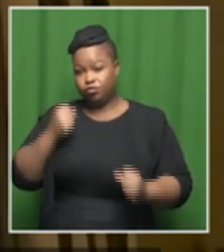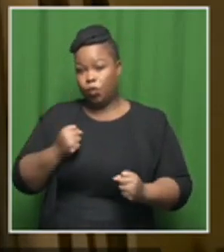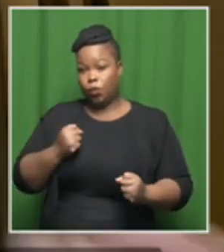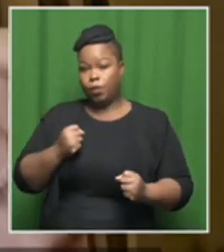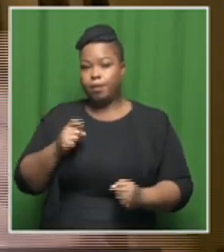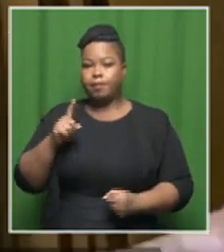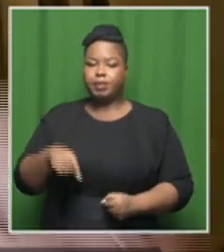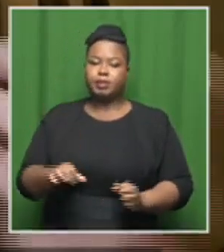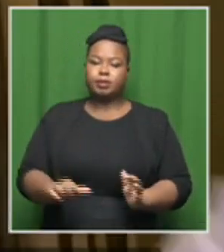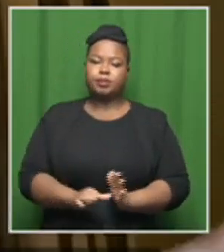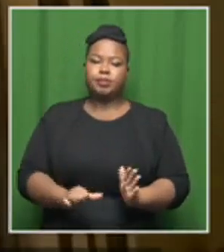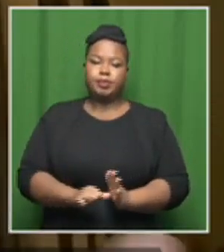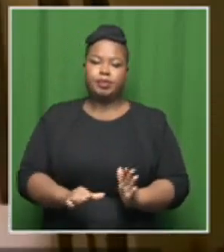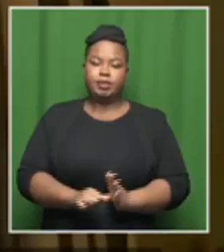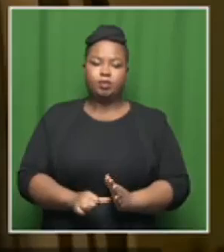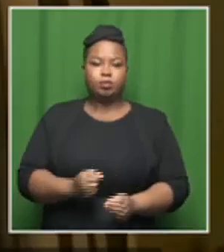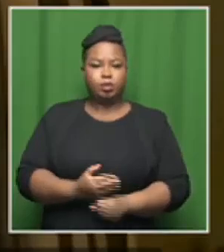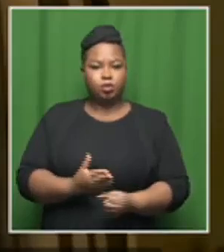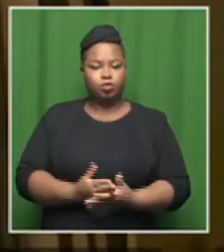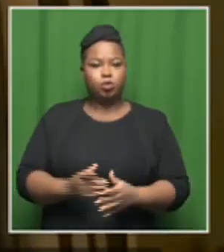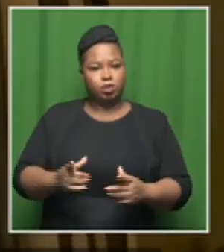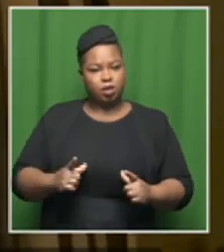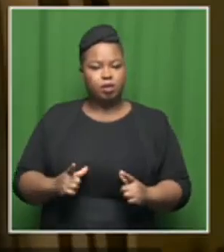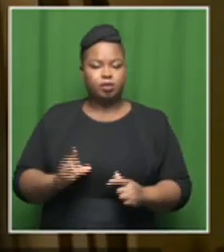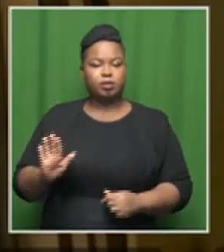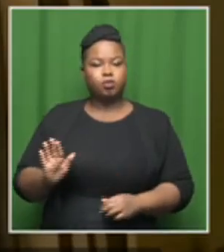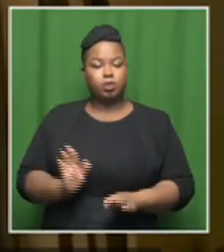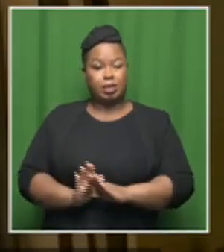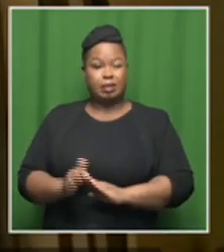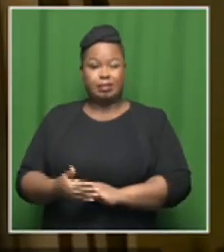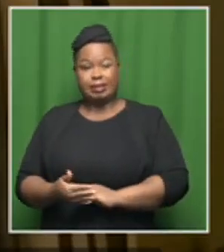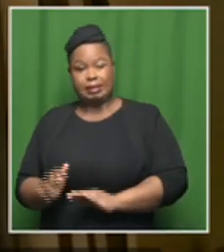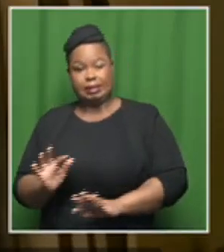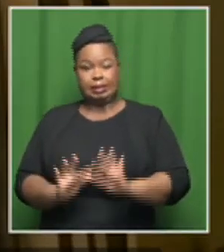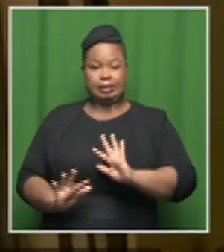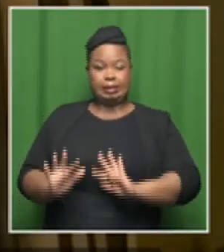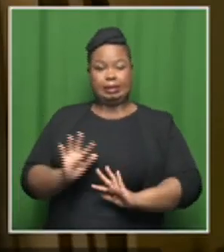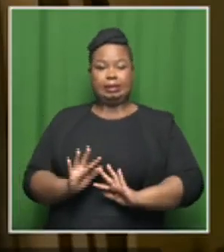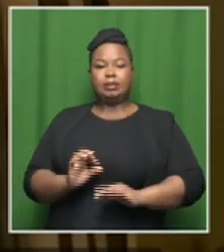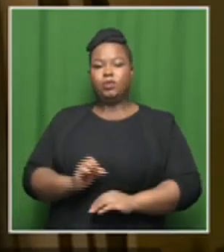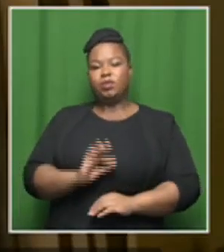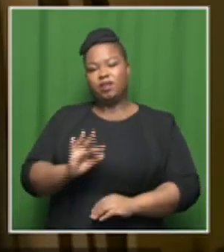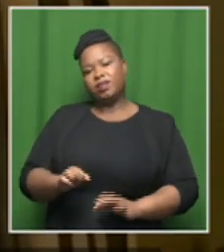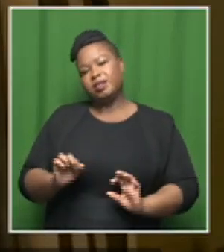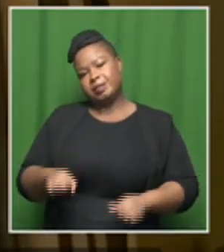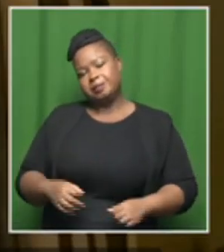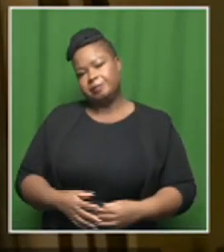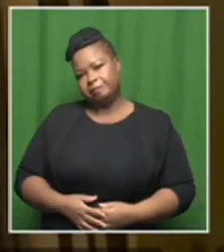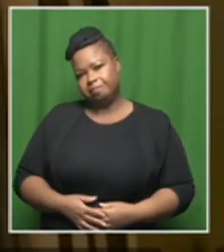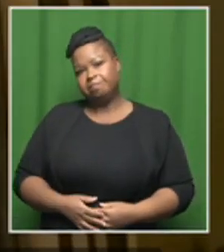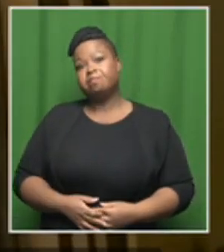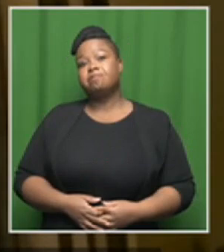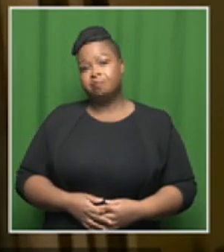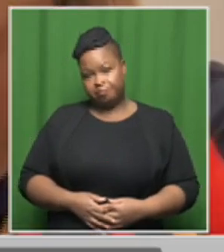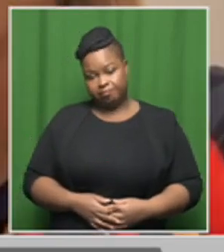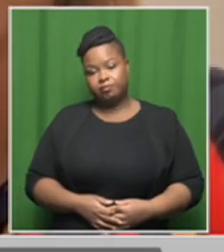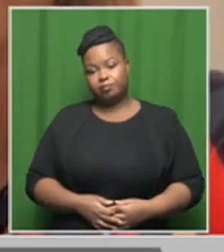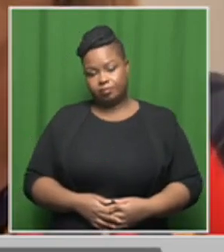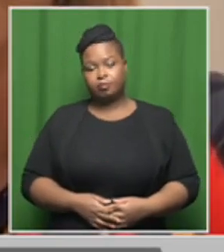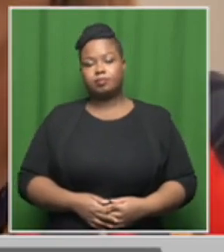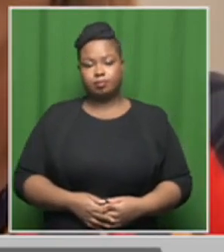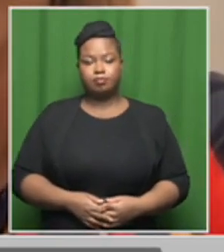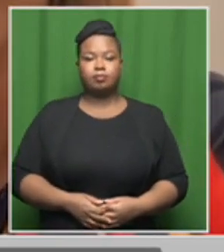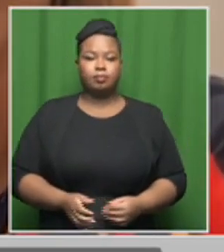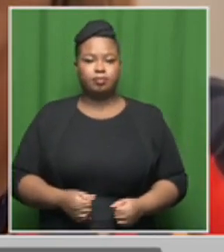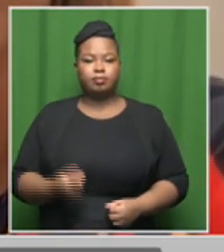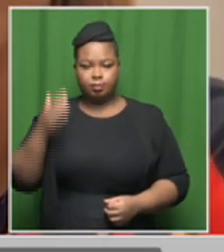get basically onto that court with Jamaica. It can be quite intimidating. Oh, I can hear you there in terms of just that